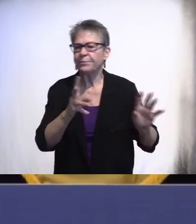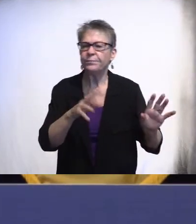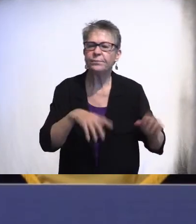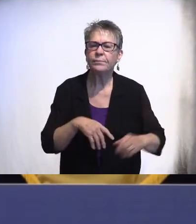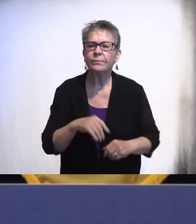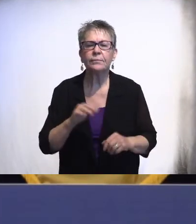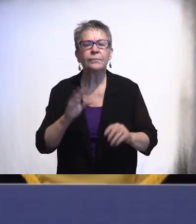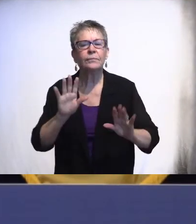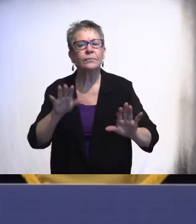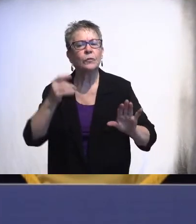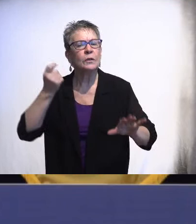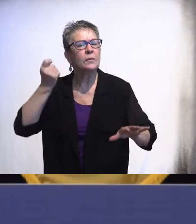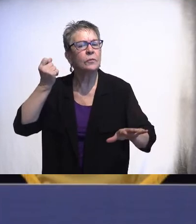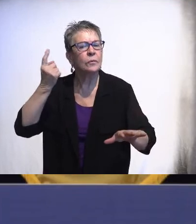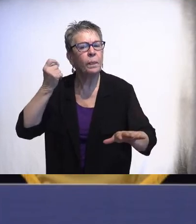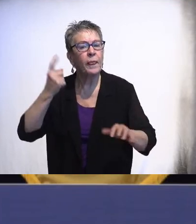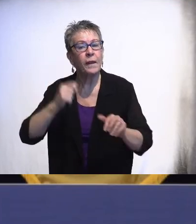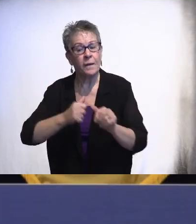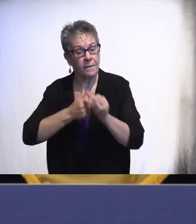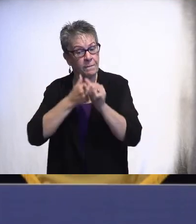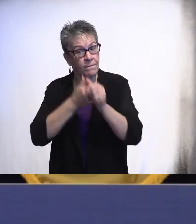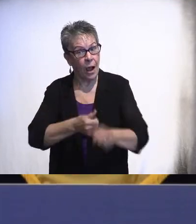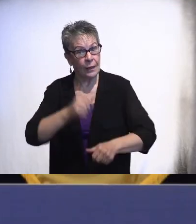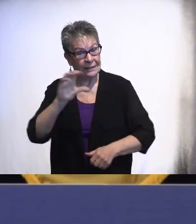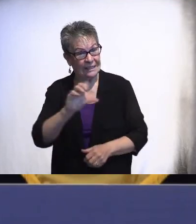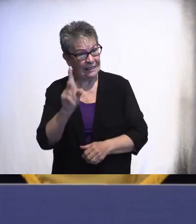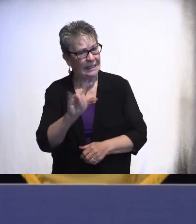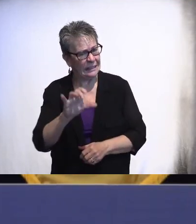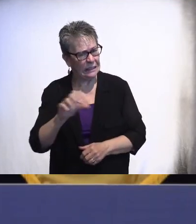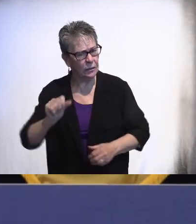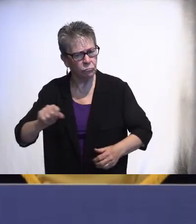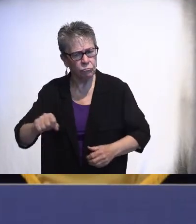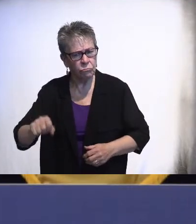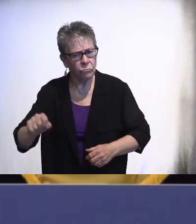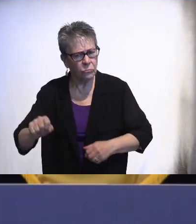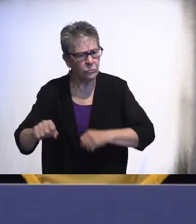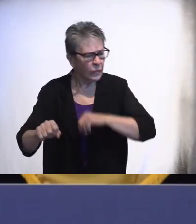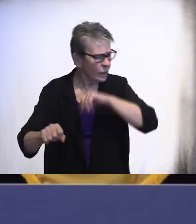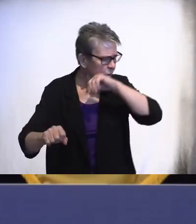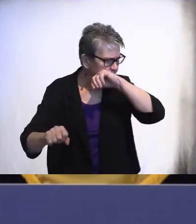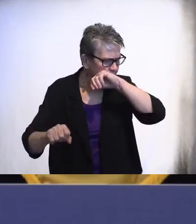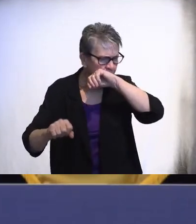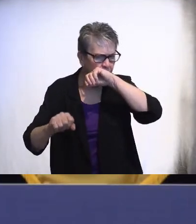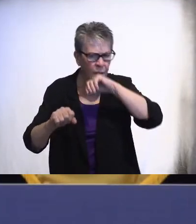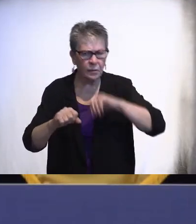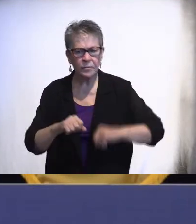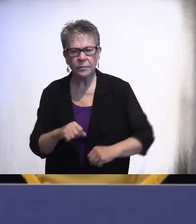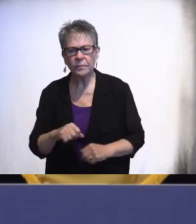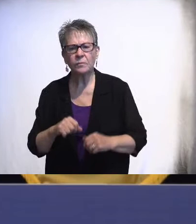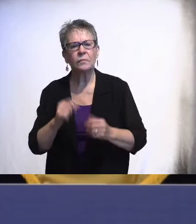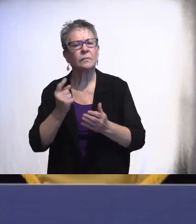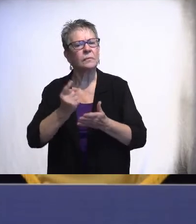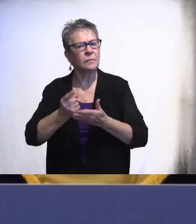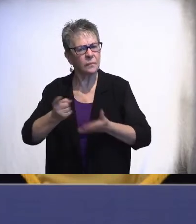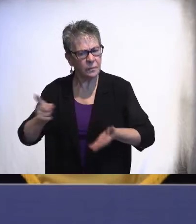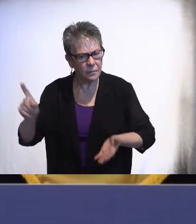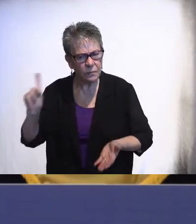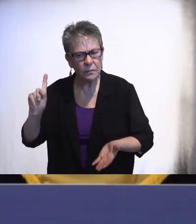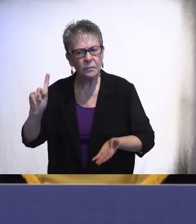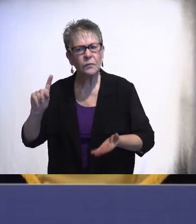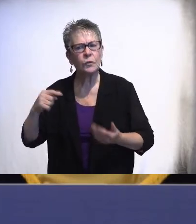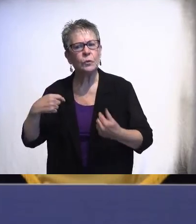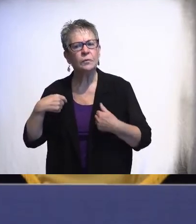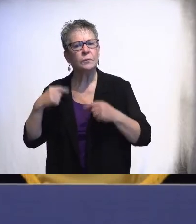the reality, and I saw this up close last weekend in Washington with 39 or 38 other governors. This,